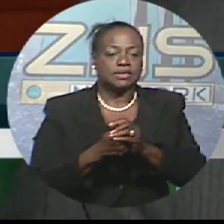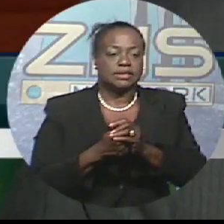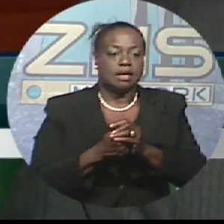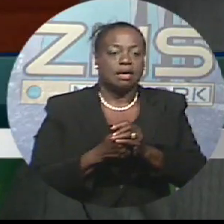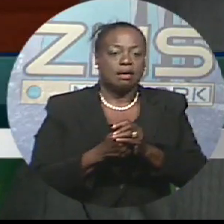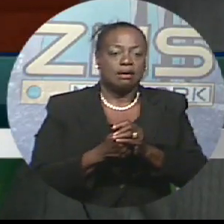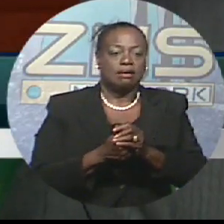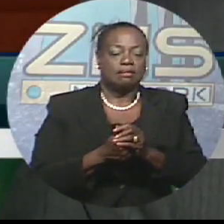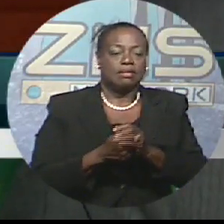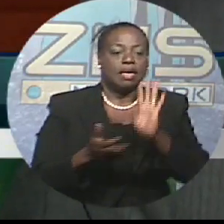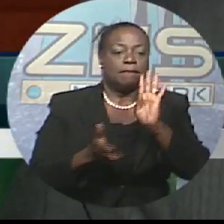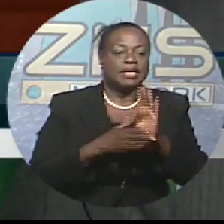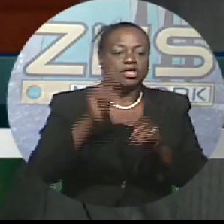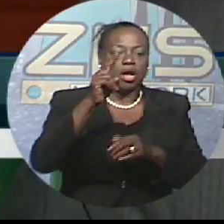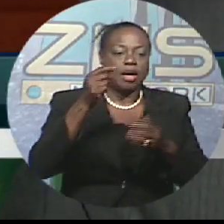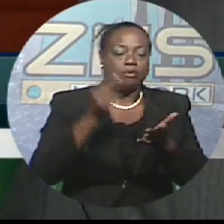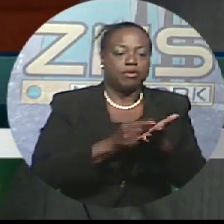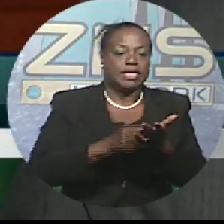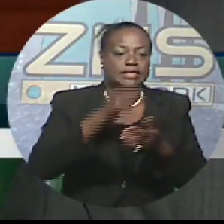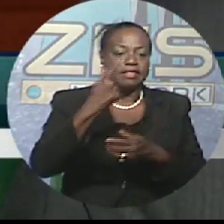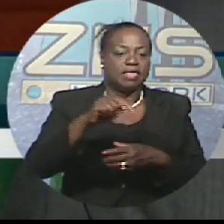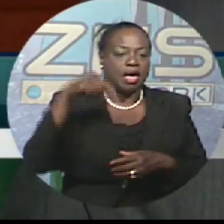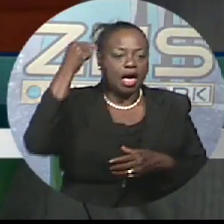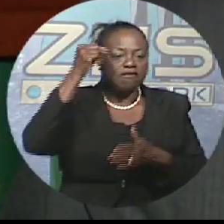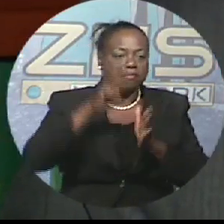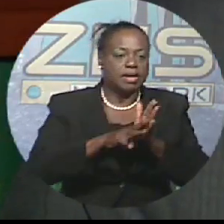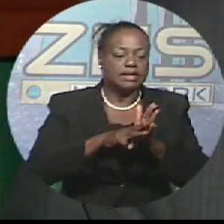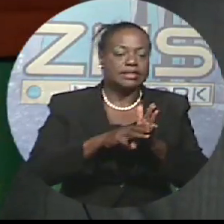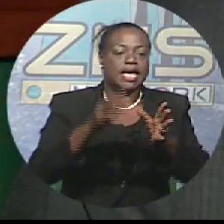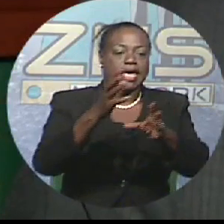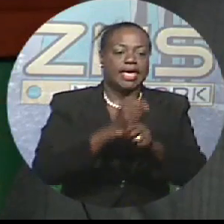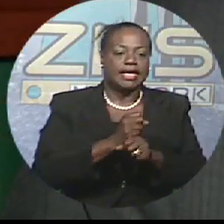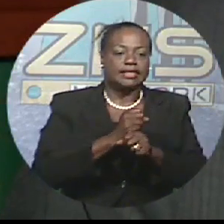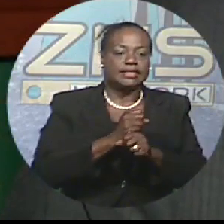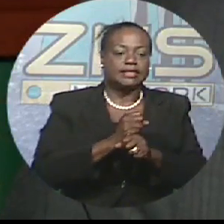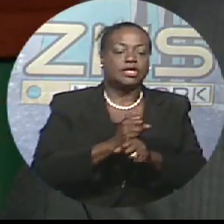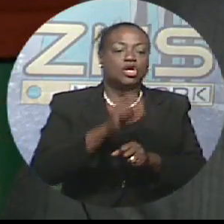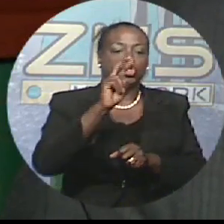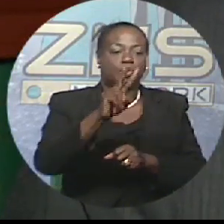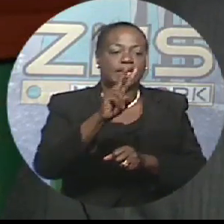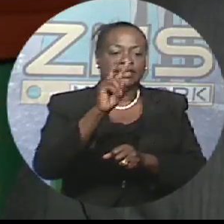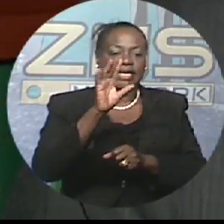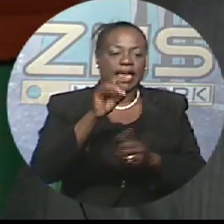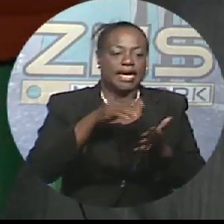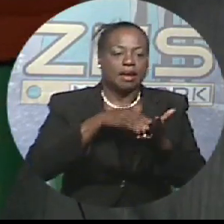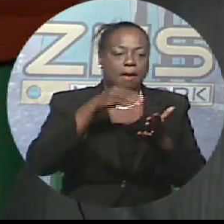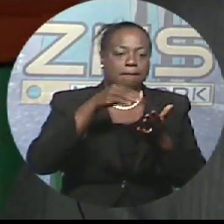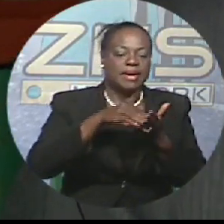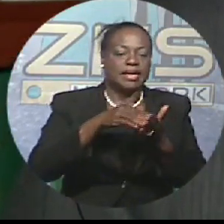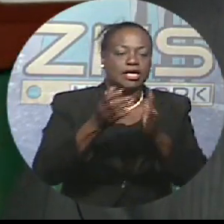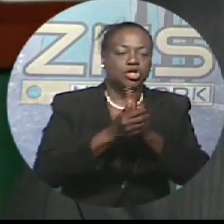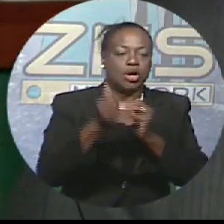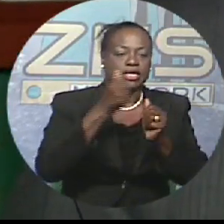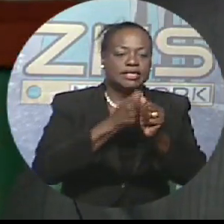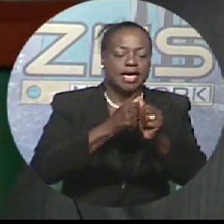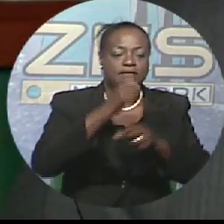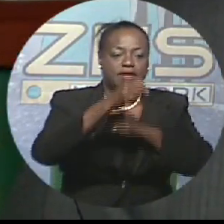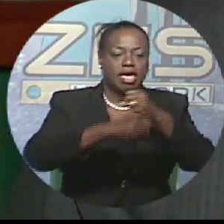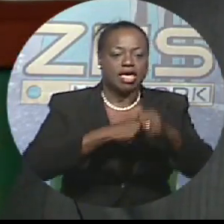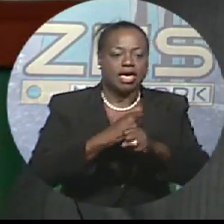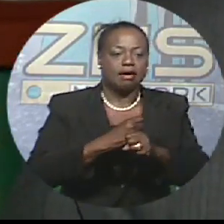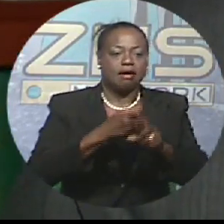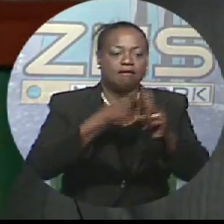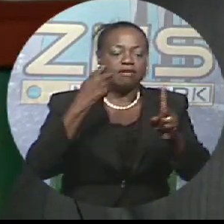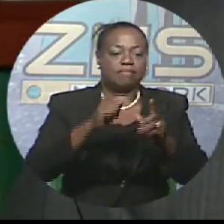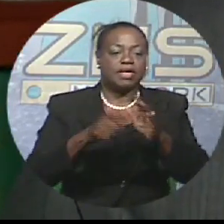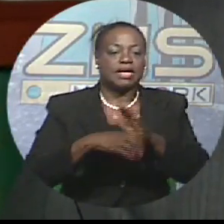rate, the government receives on average about $28 million each year from the